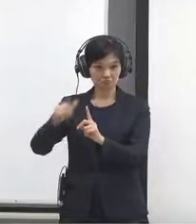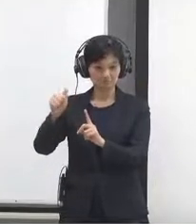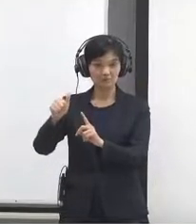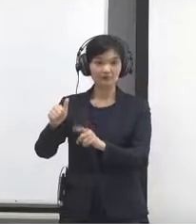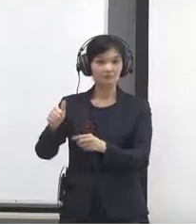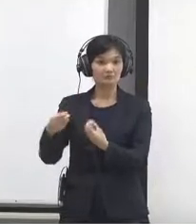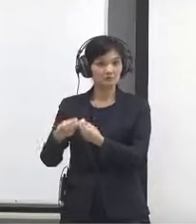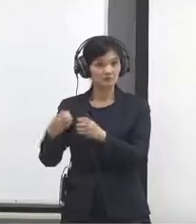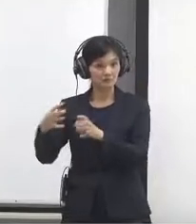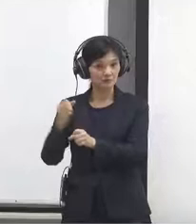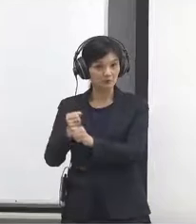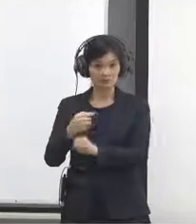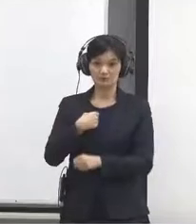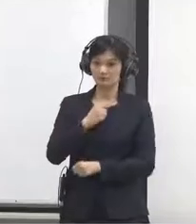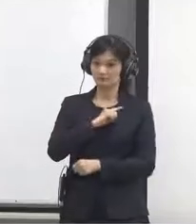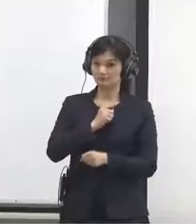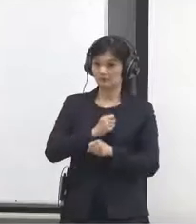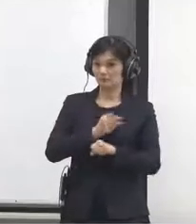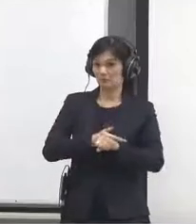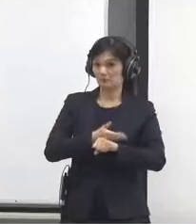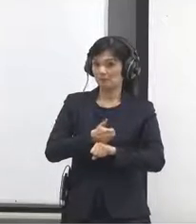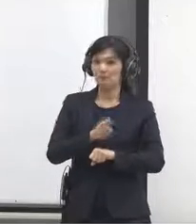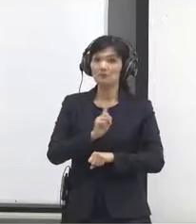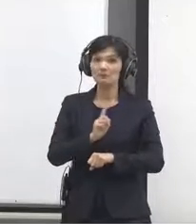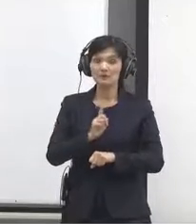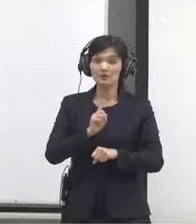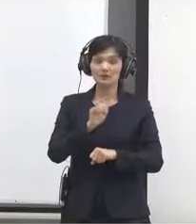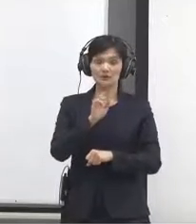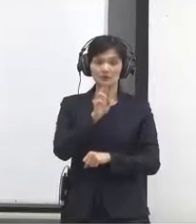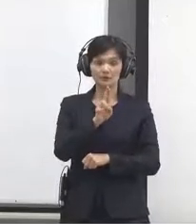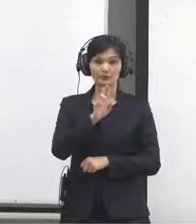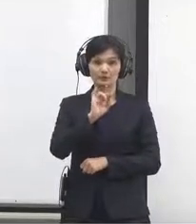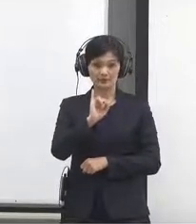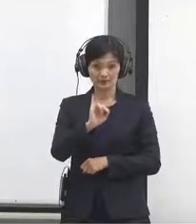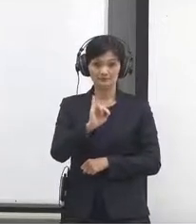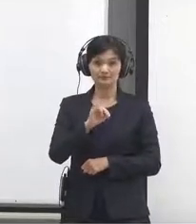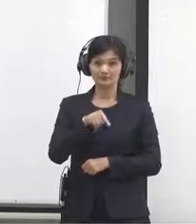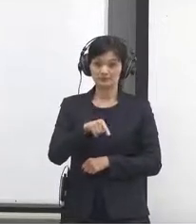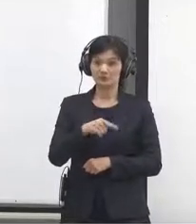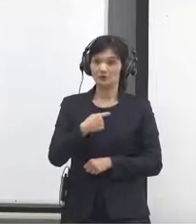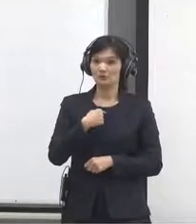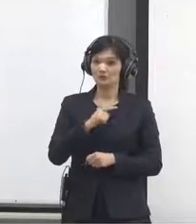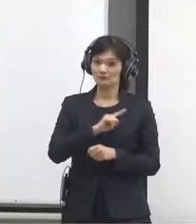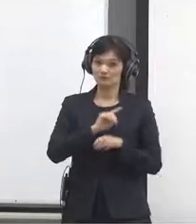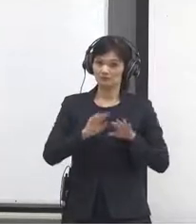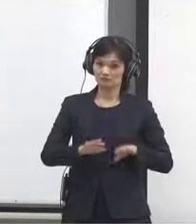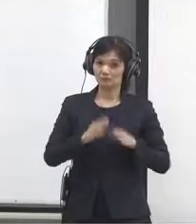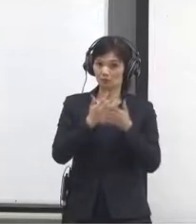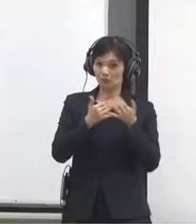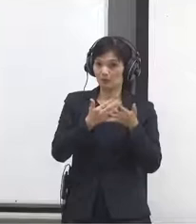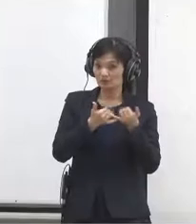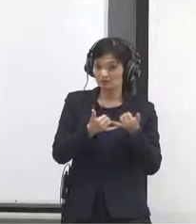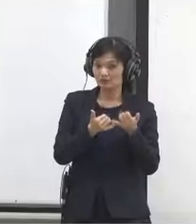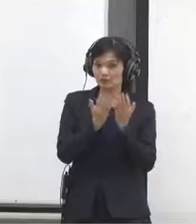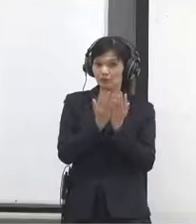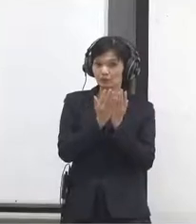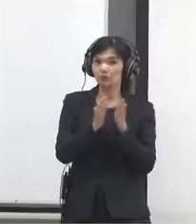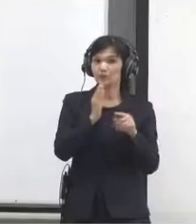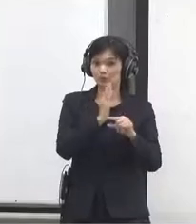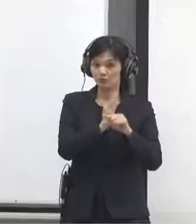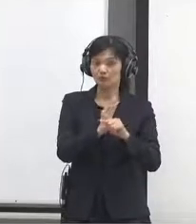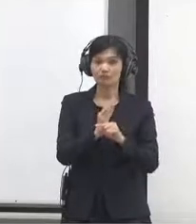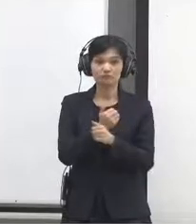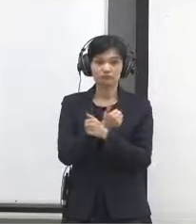this project, but I'm still a student and I didn't have a lot of experience. So this is my first time to deliver